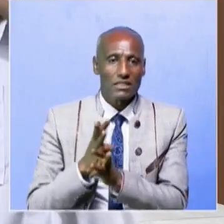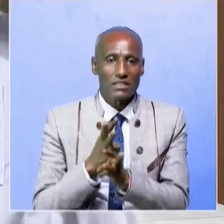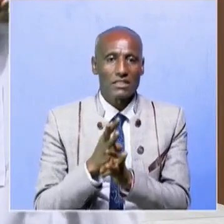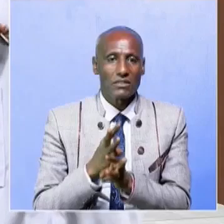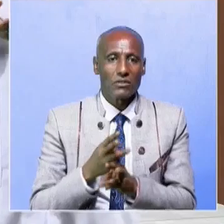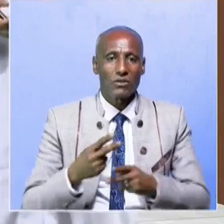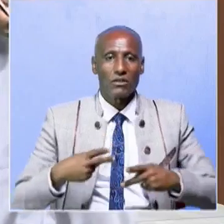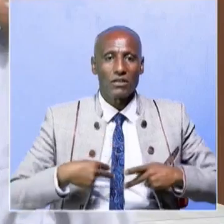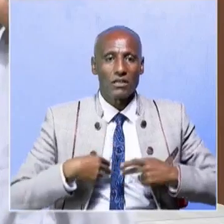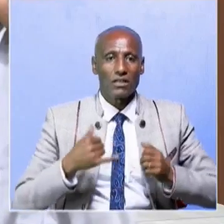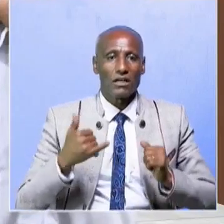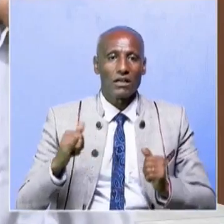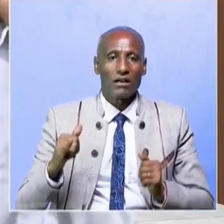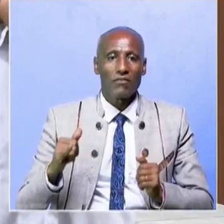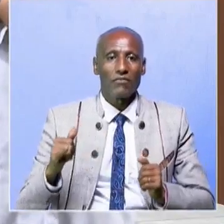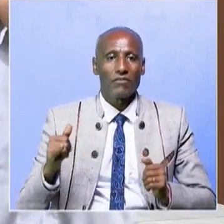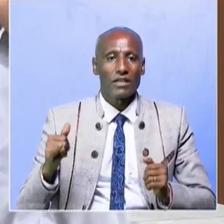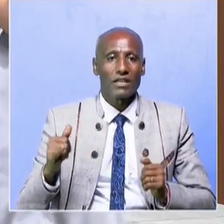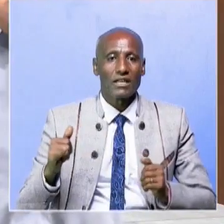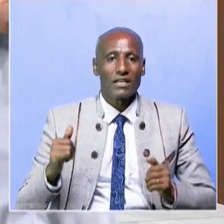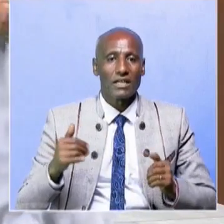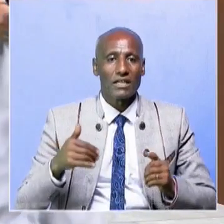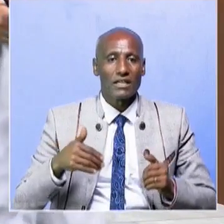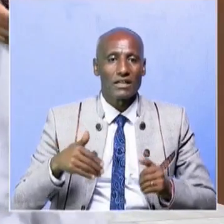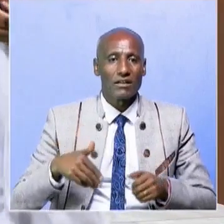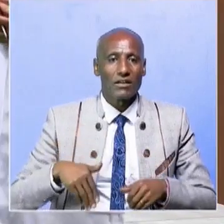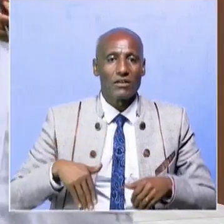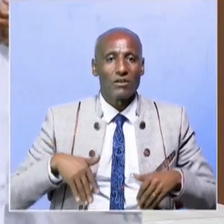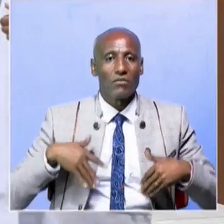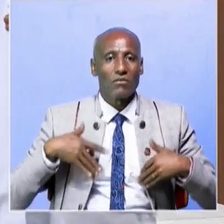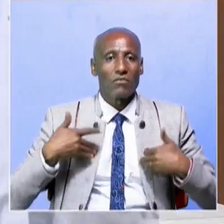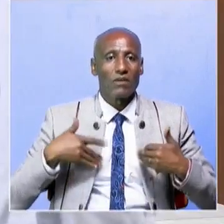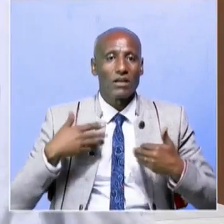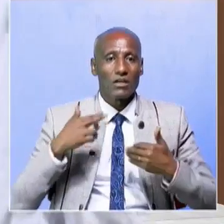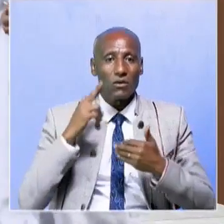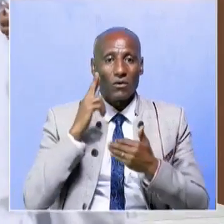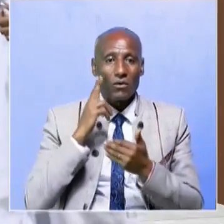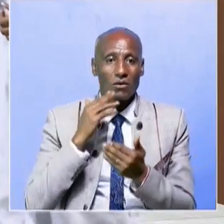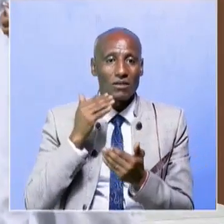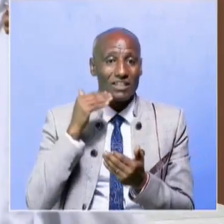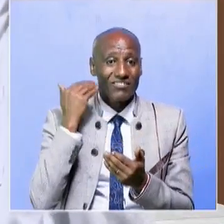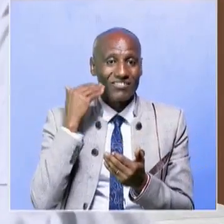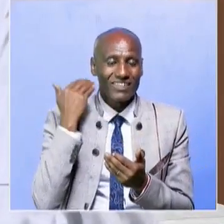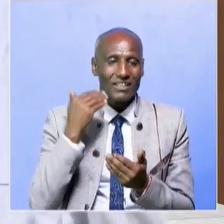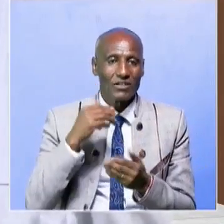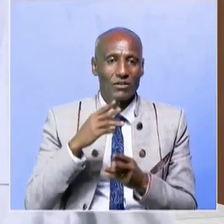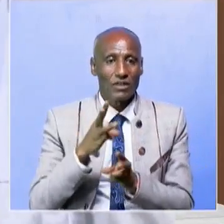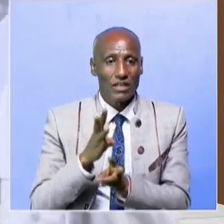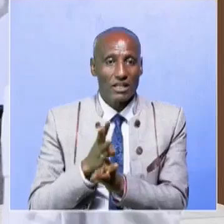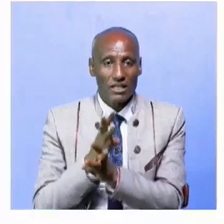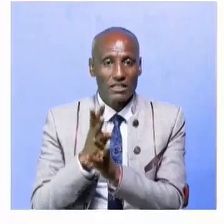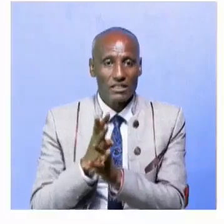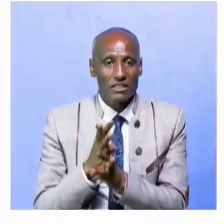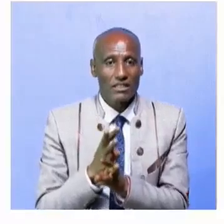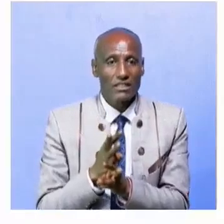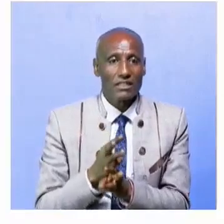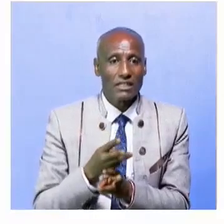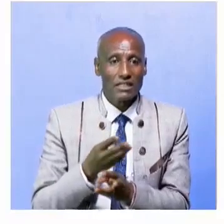having fun and a great time in the street. So, remediation is the act of